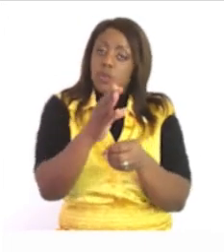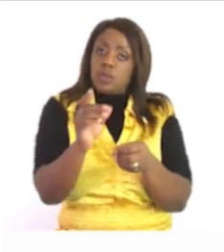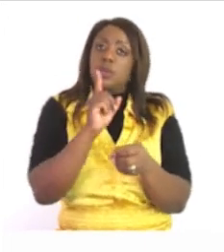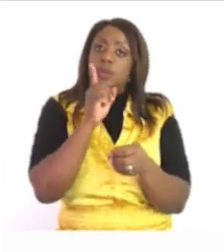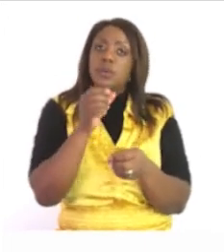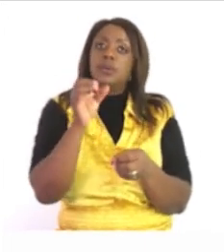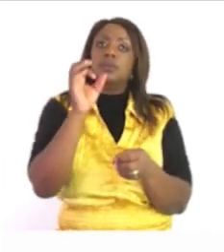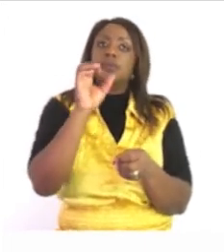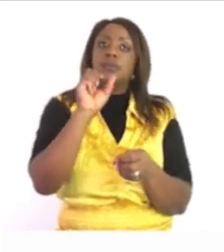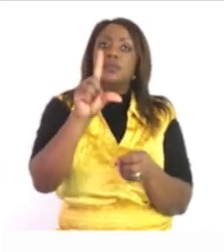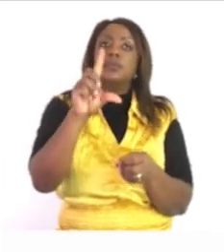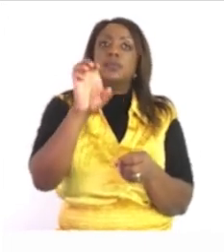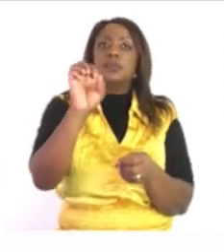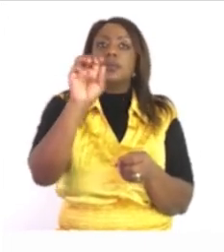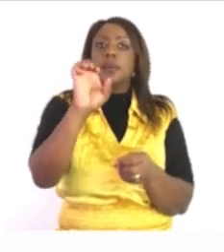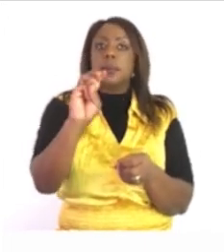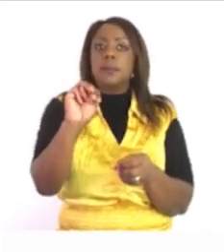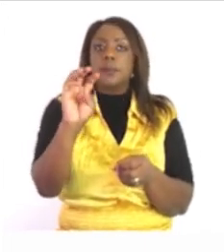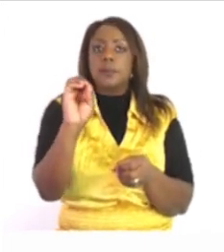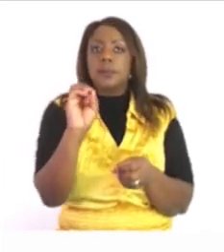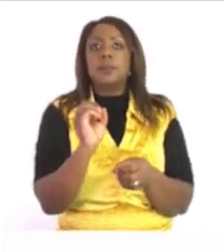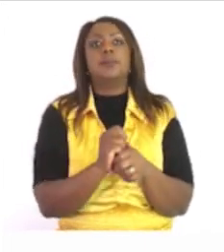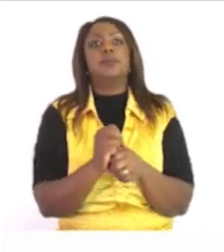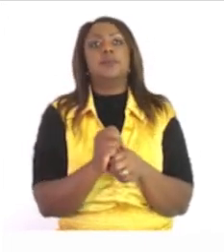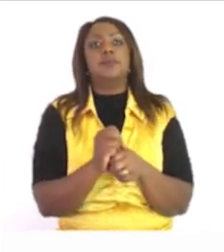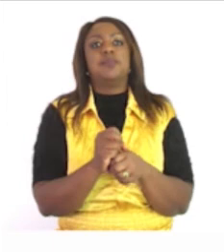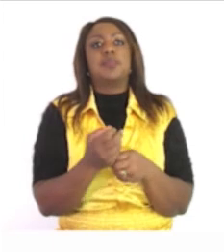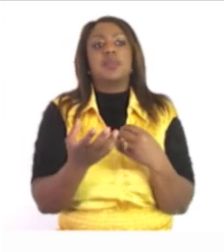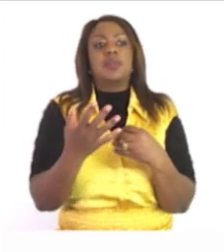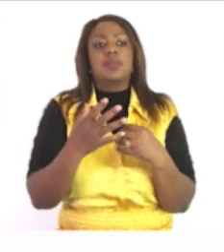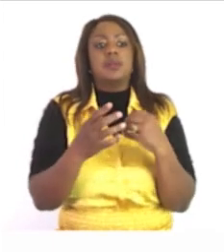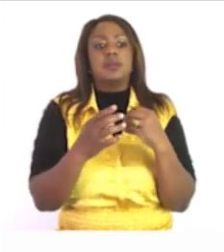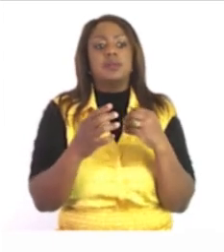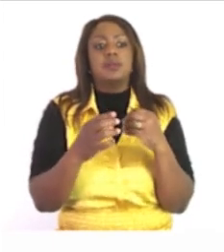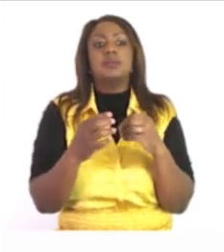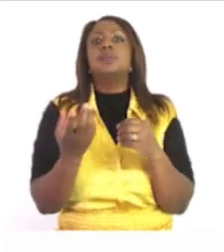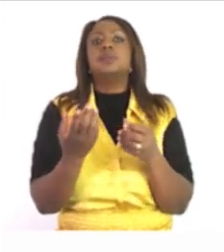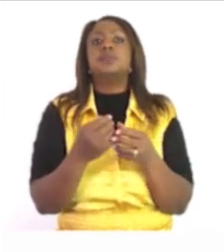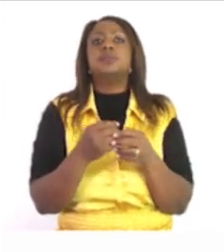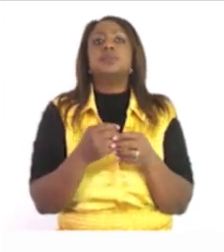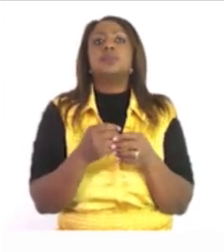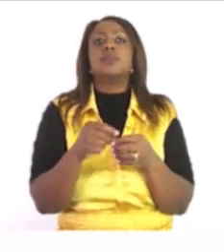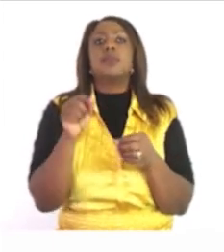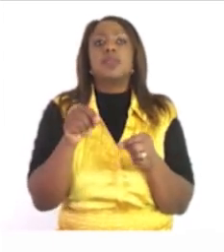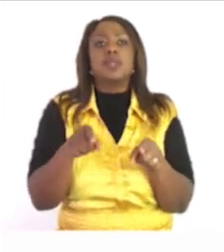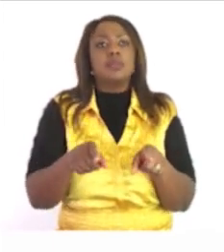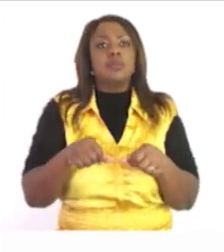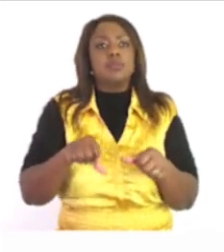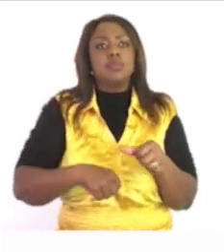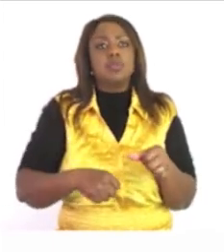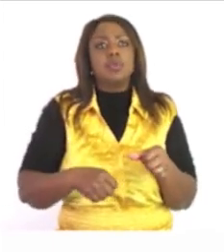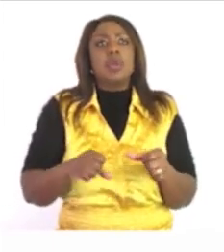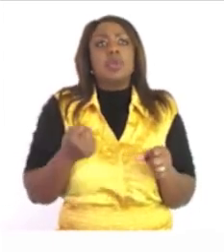If you have a fever or a cough, difficulty in breathing, these are some of the signs that you will be experiencing. A